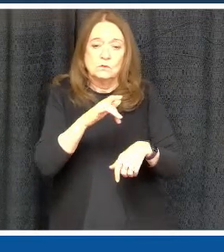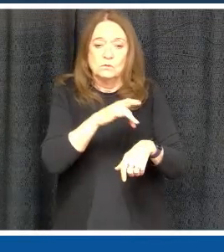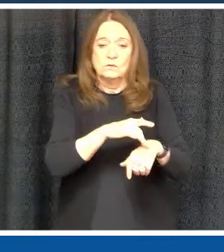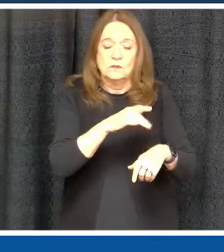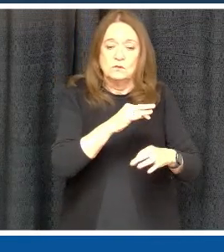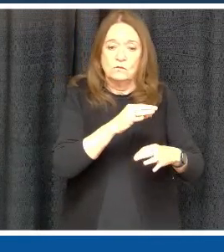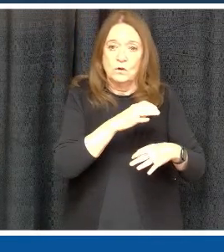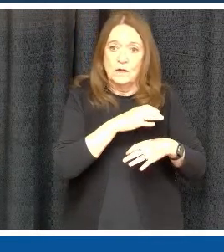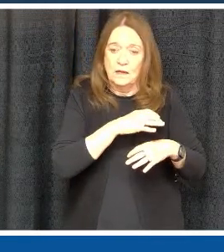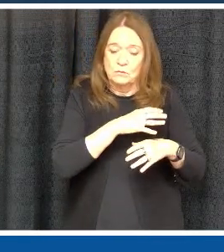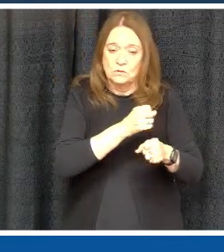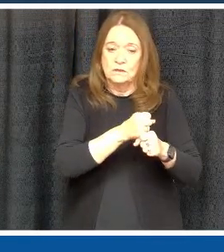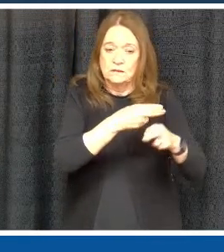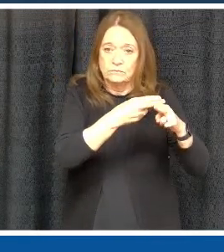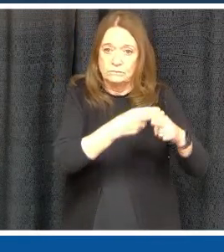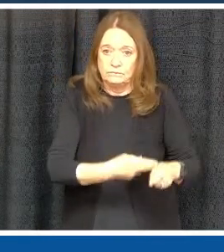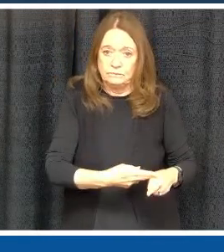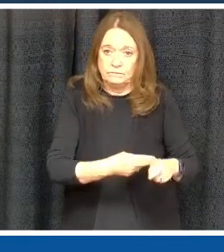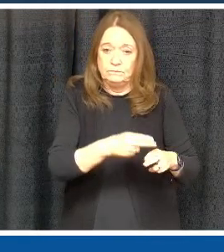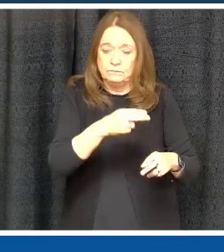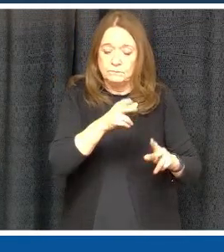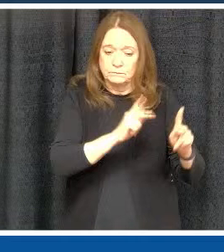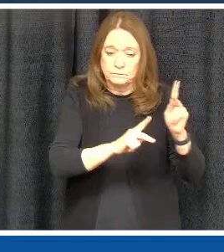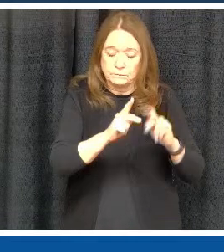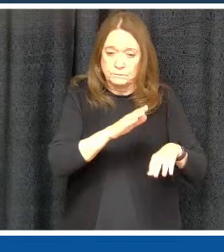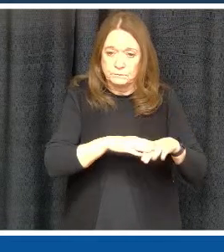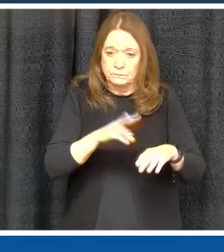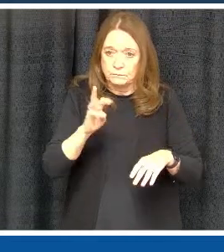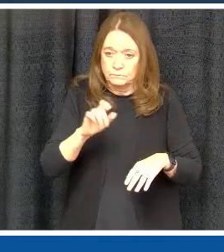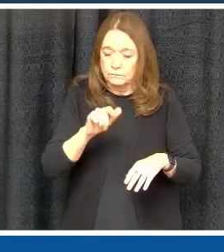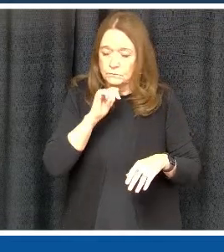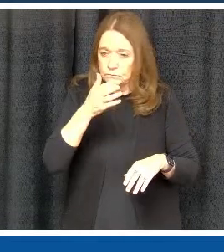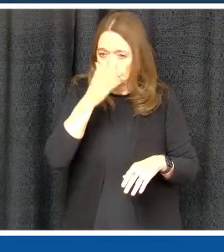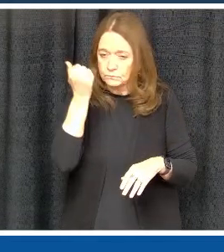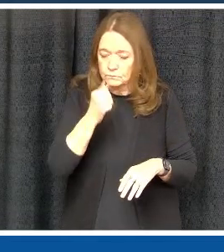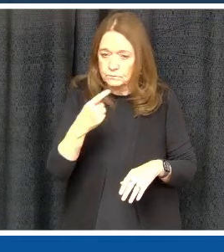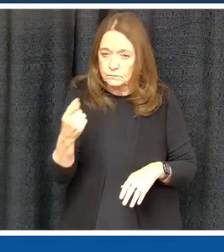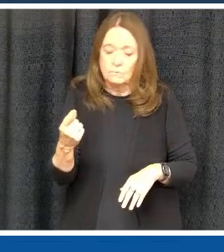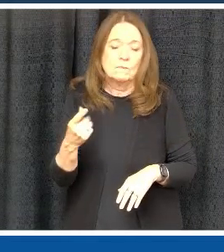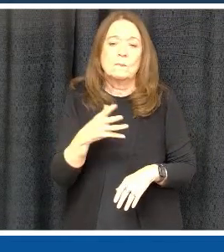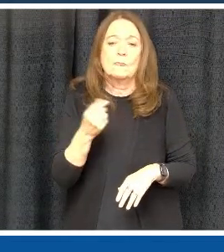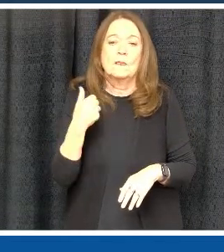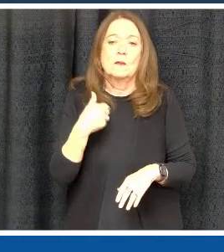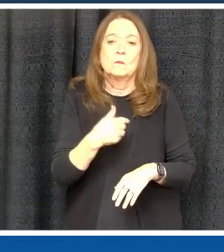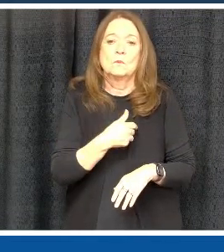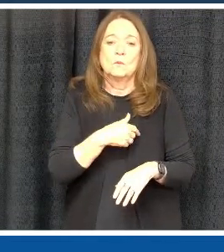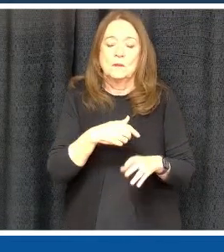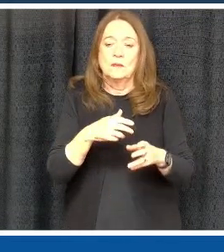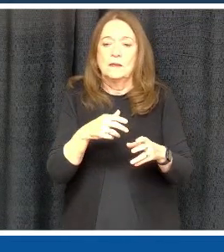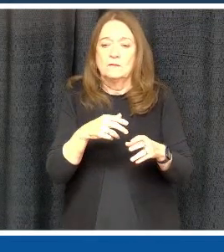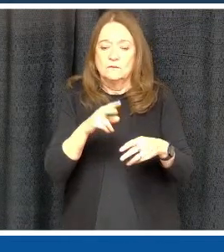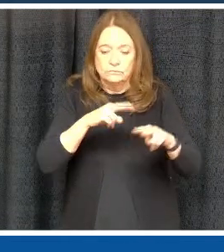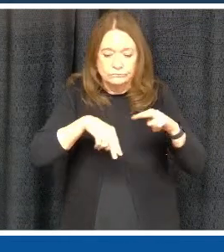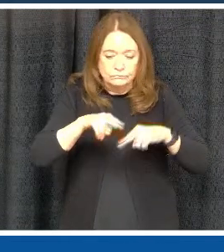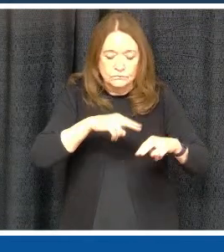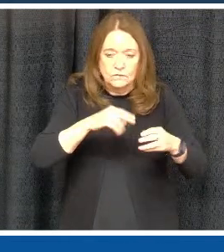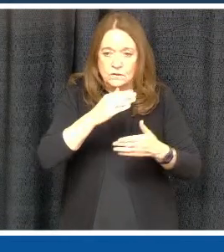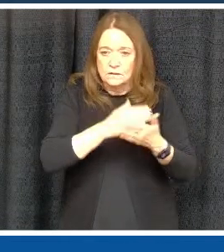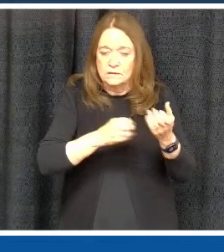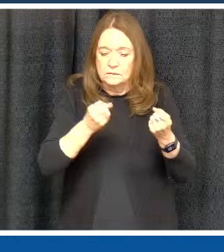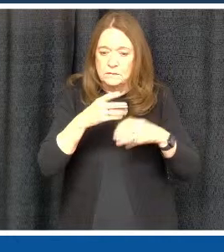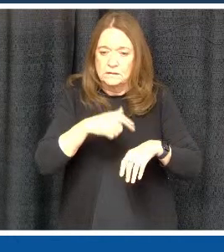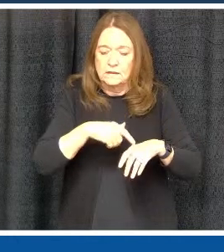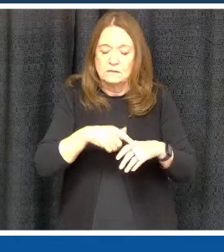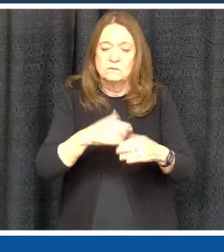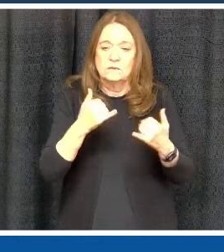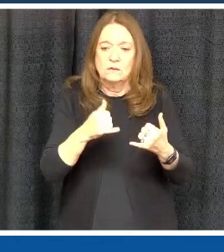names of the fallen so that we don't forget anybody. We've scrubbed the list multiple times. We're back at the final